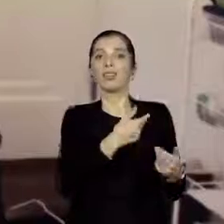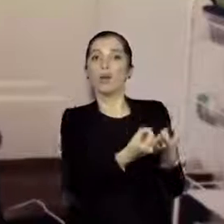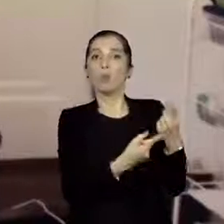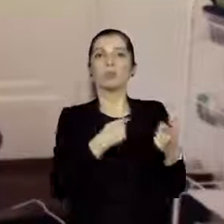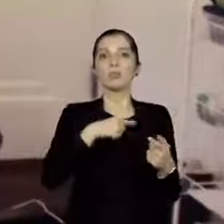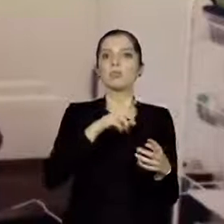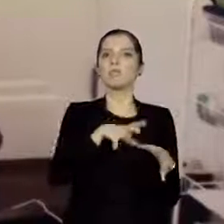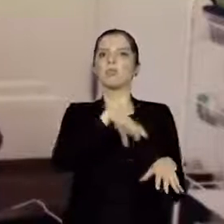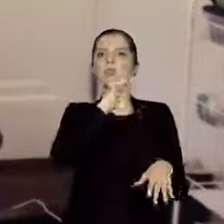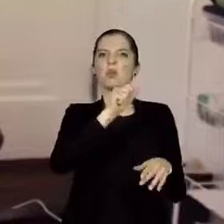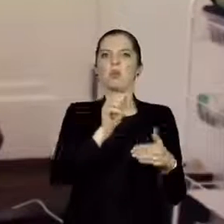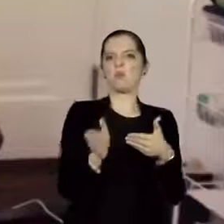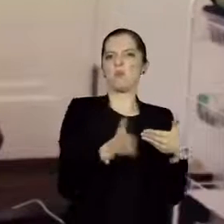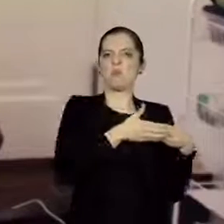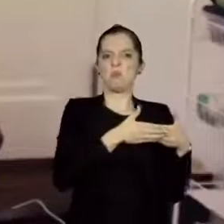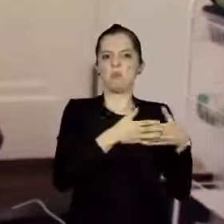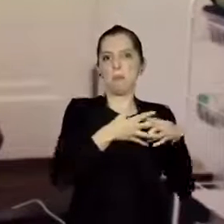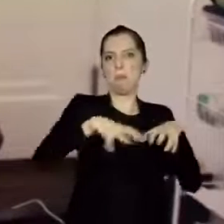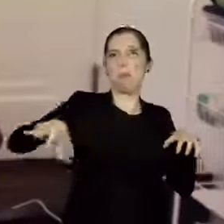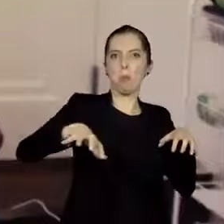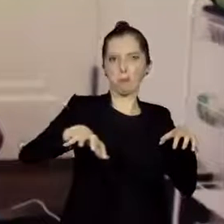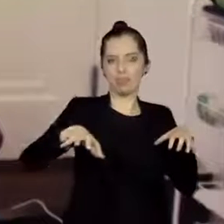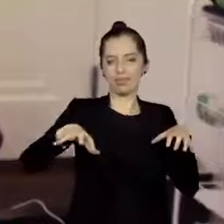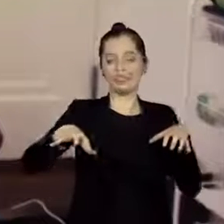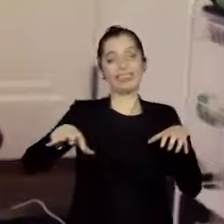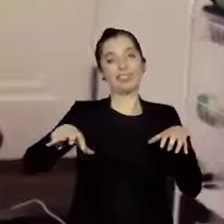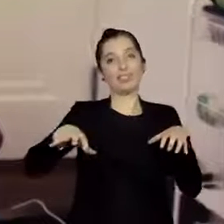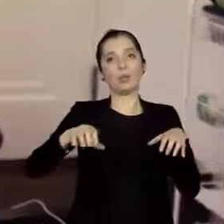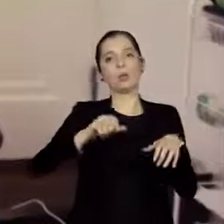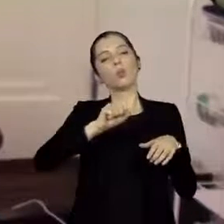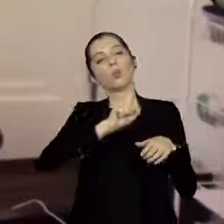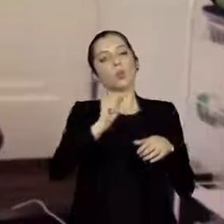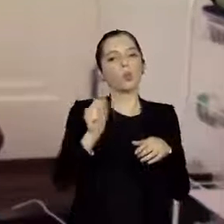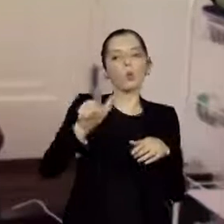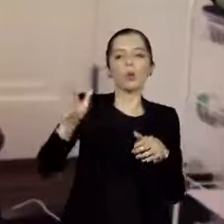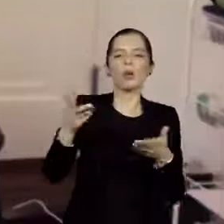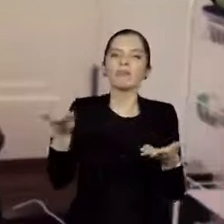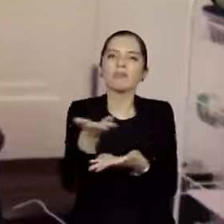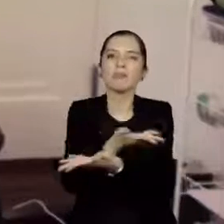return to great tension than compromise. And now is a